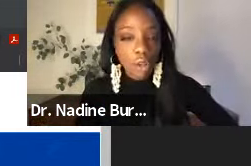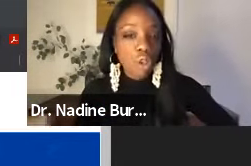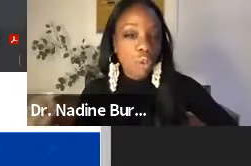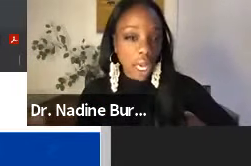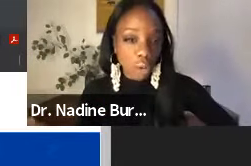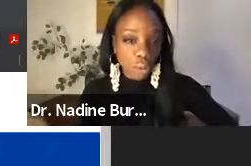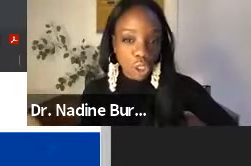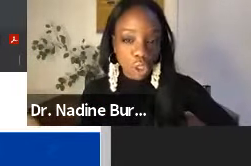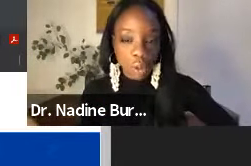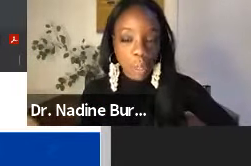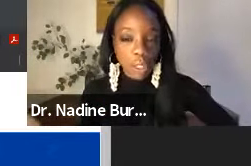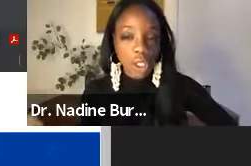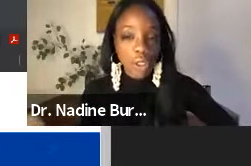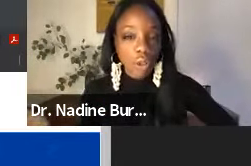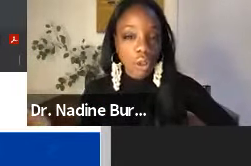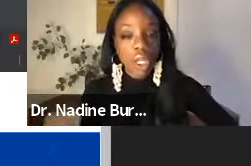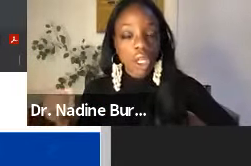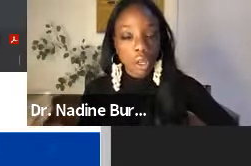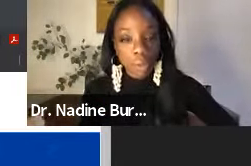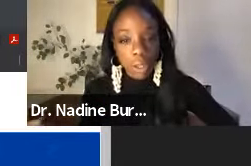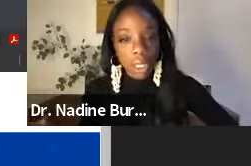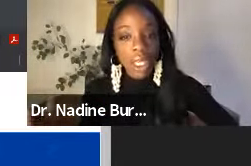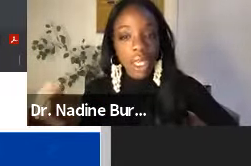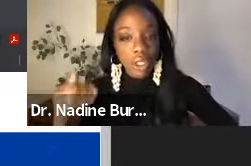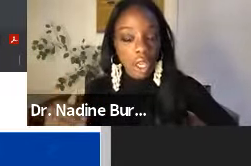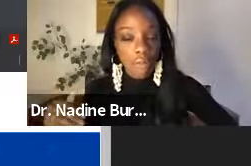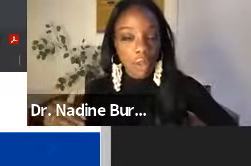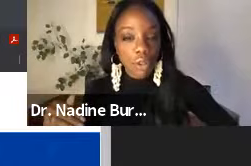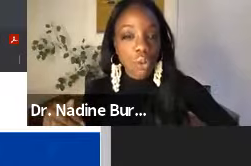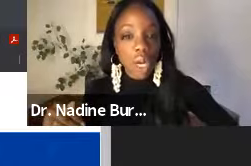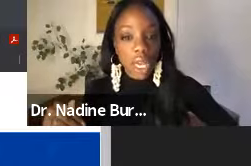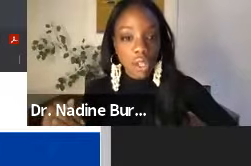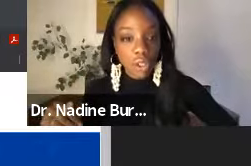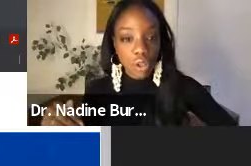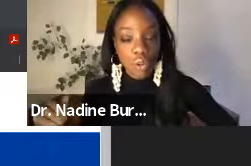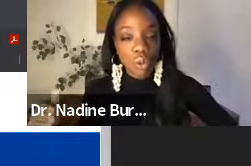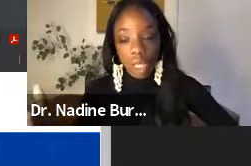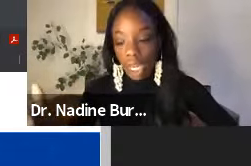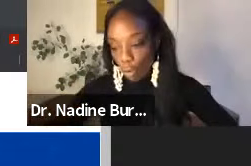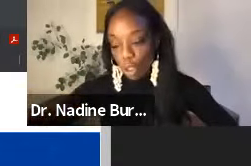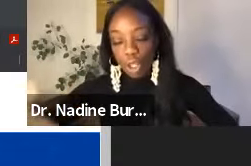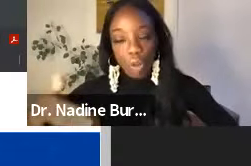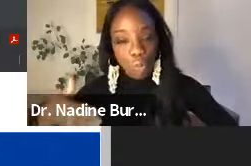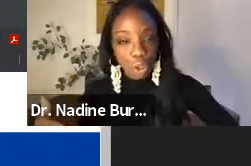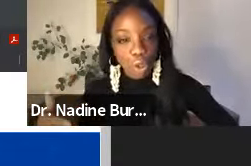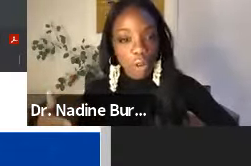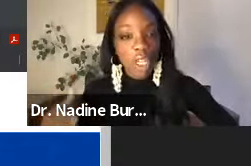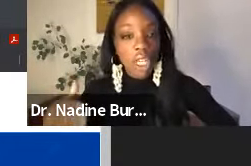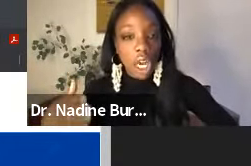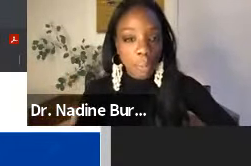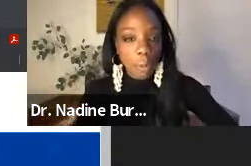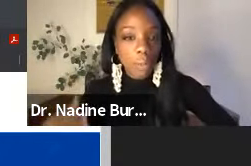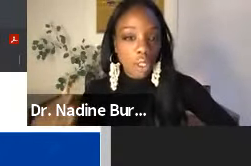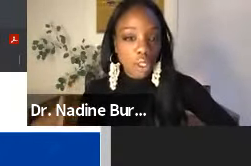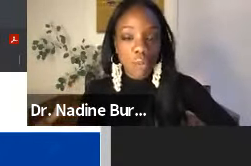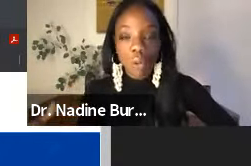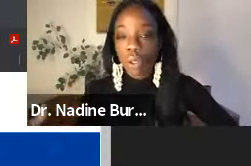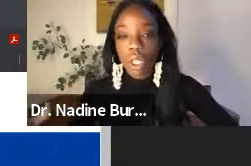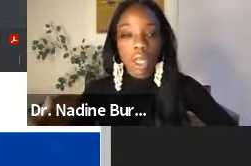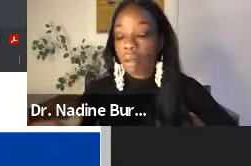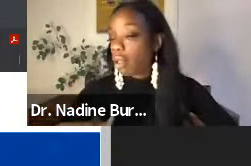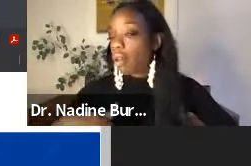is doing outreach to a particular community, if there's a way to reserve